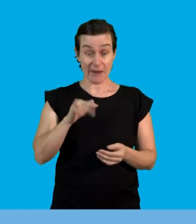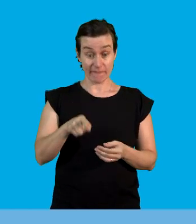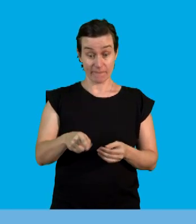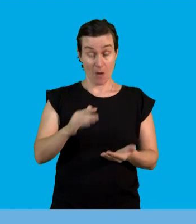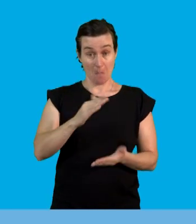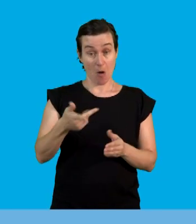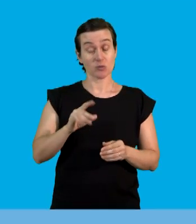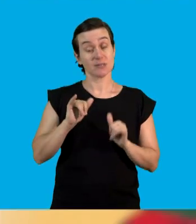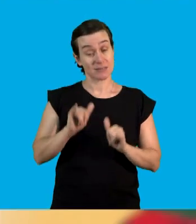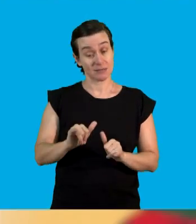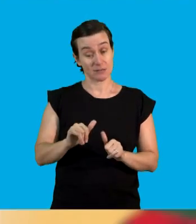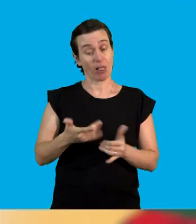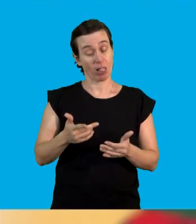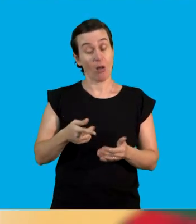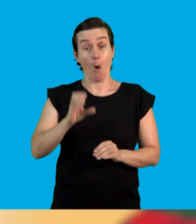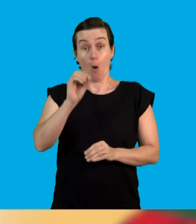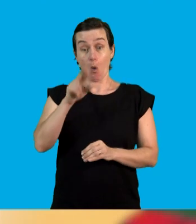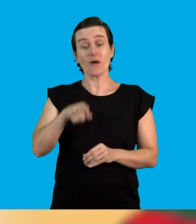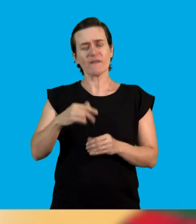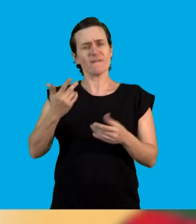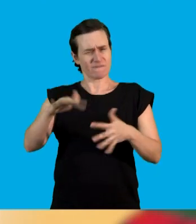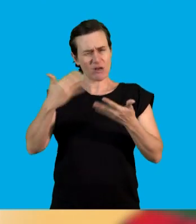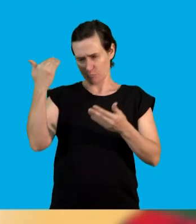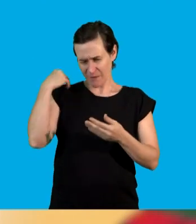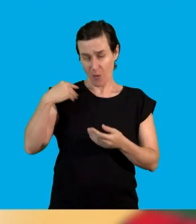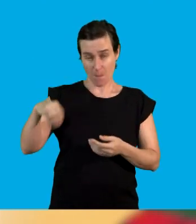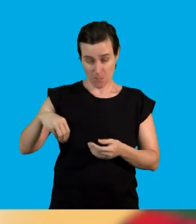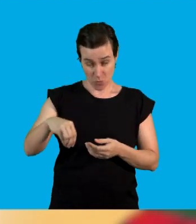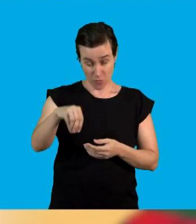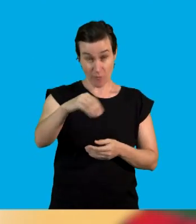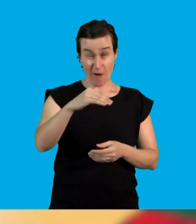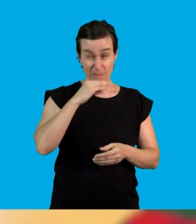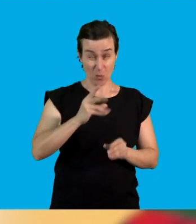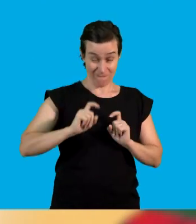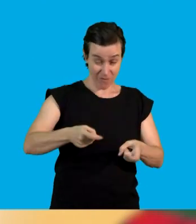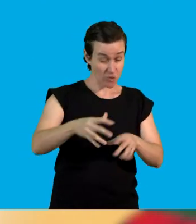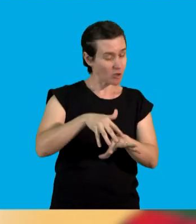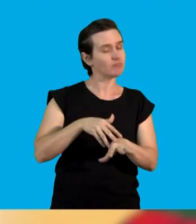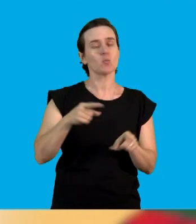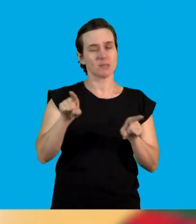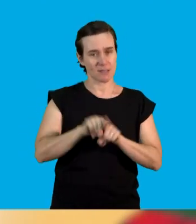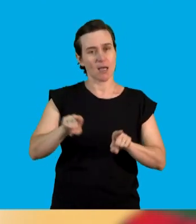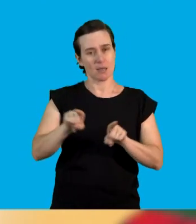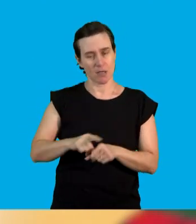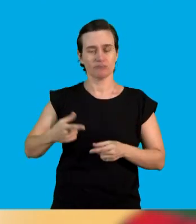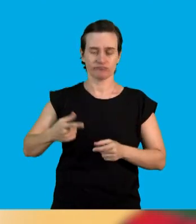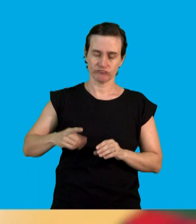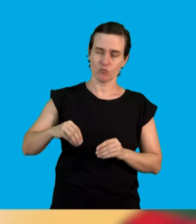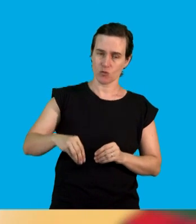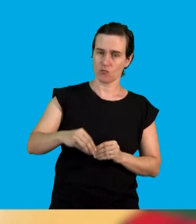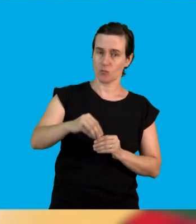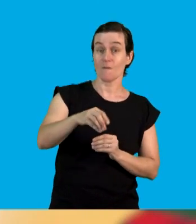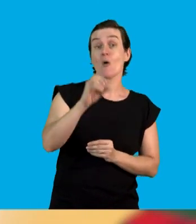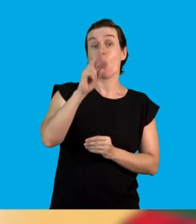the object was moving, that object will continue moving in the same constant speed, and then that object will not change its shape.